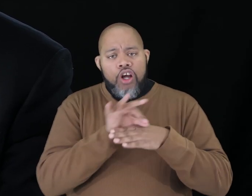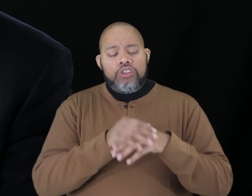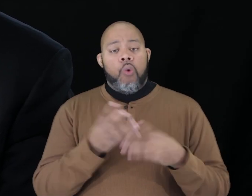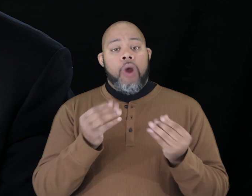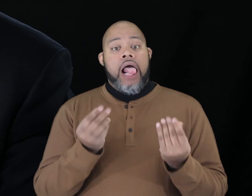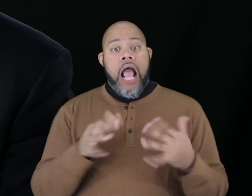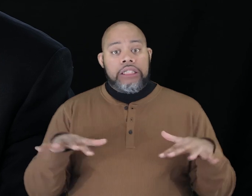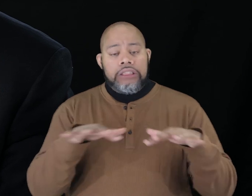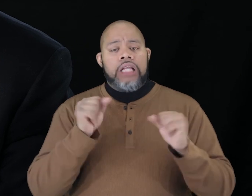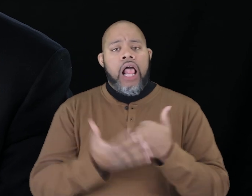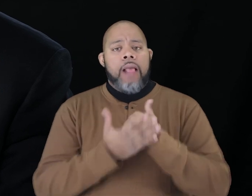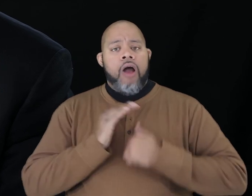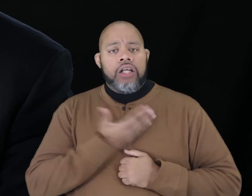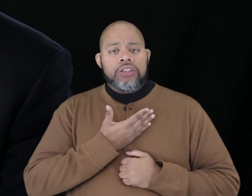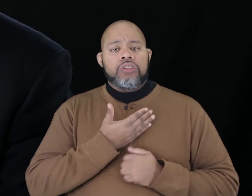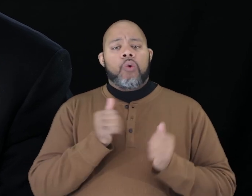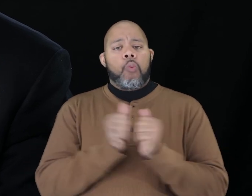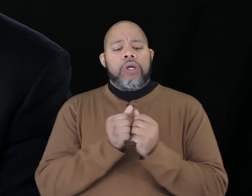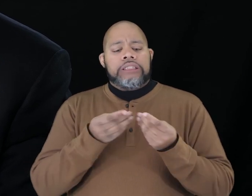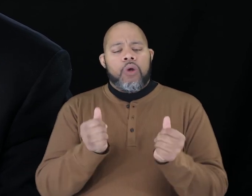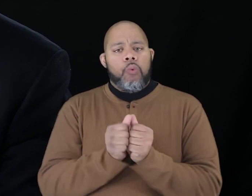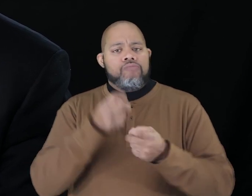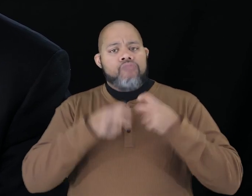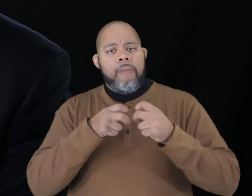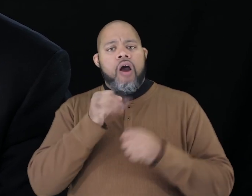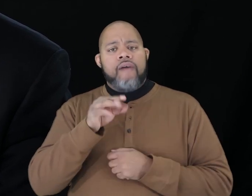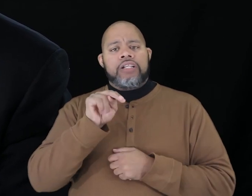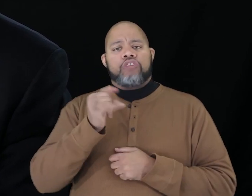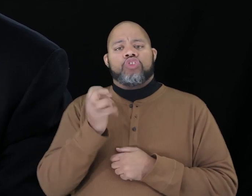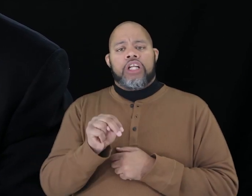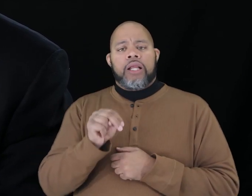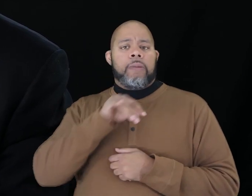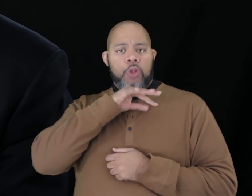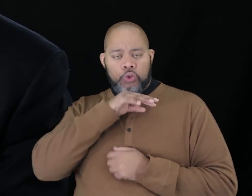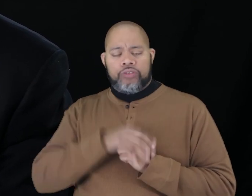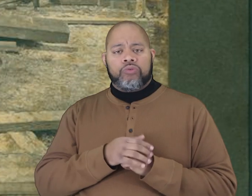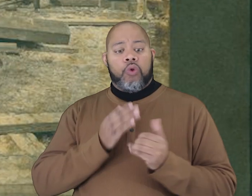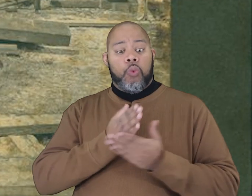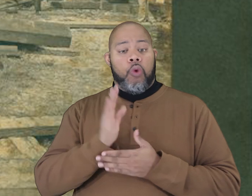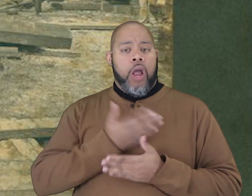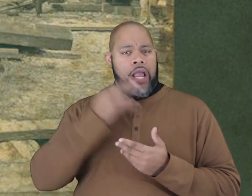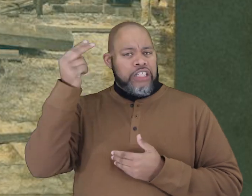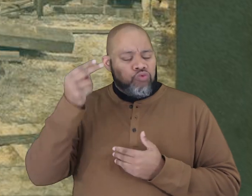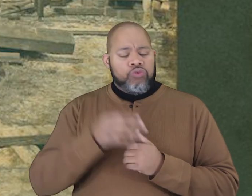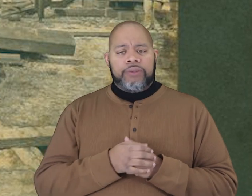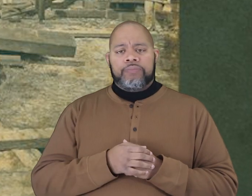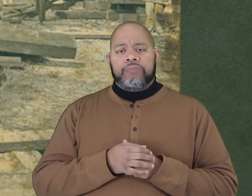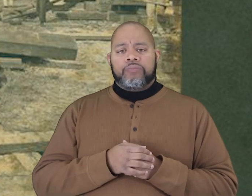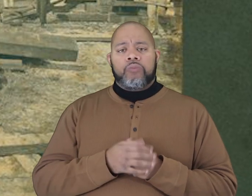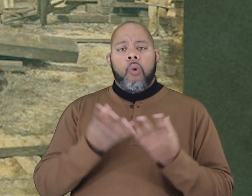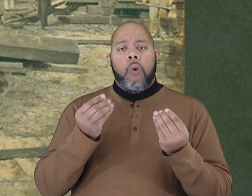function, wetlands can help us with dealing with the problem of nitrogen pollution. Throughout our